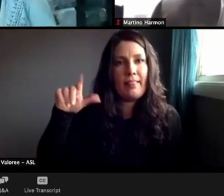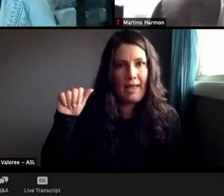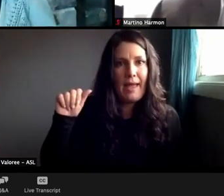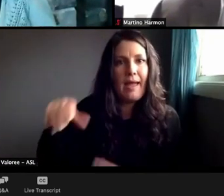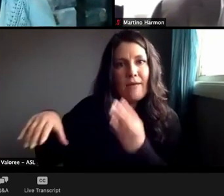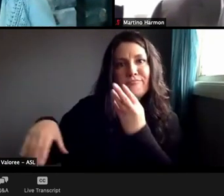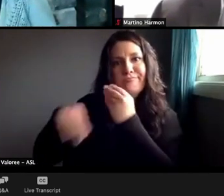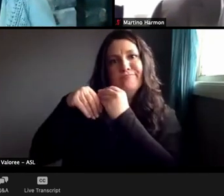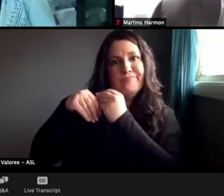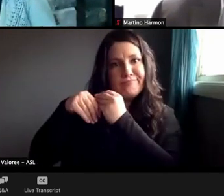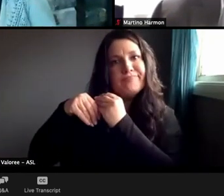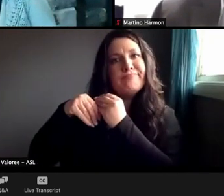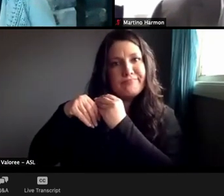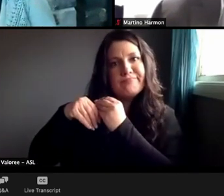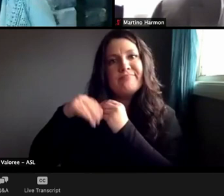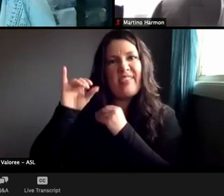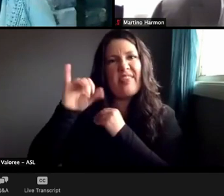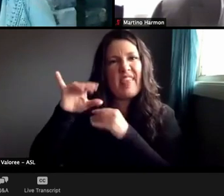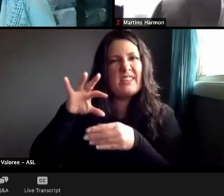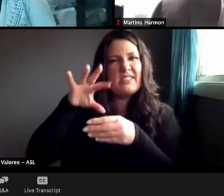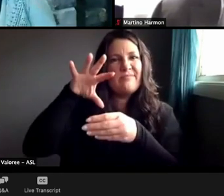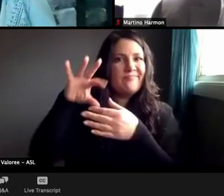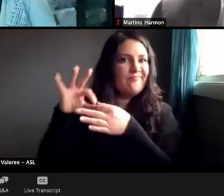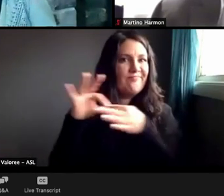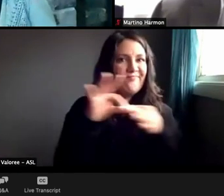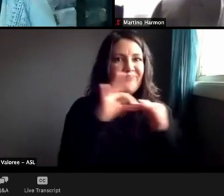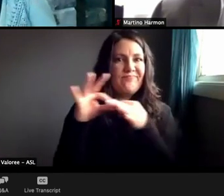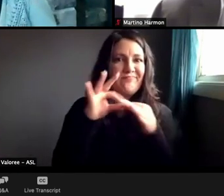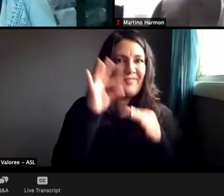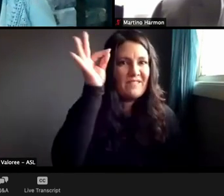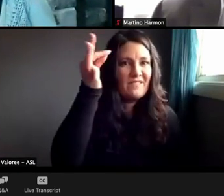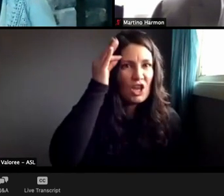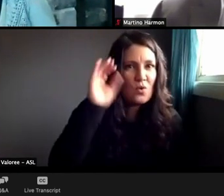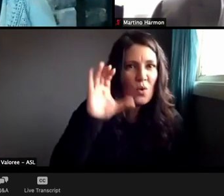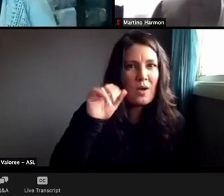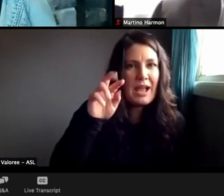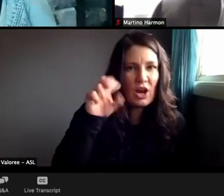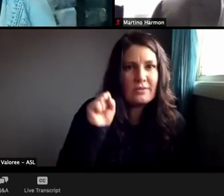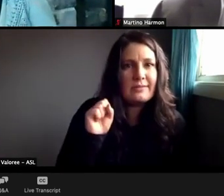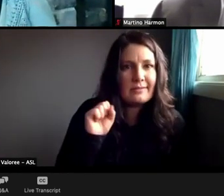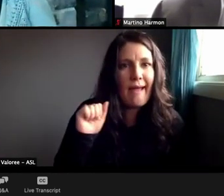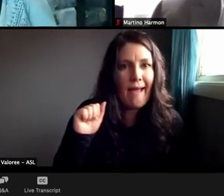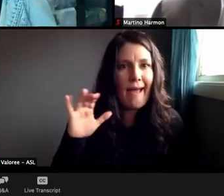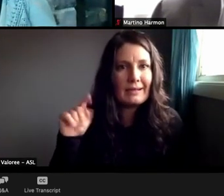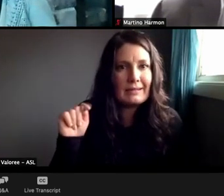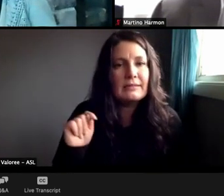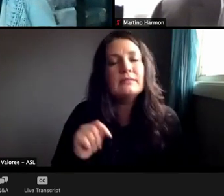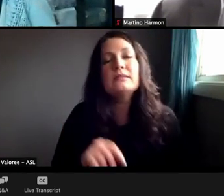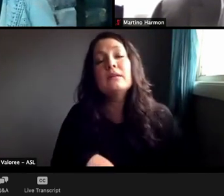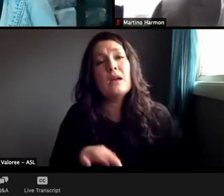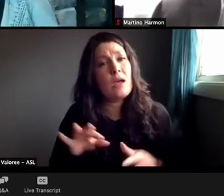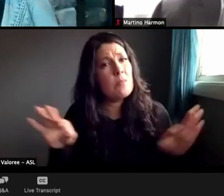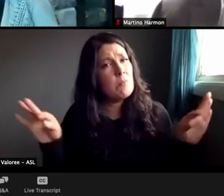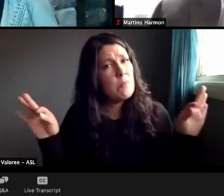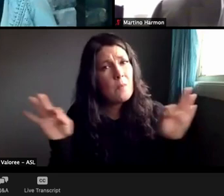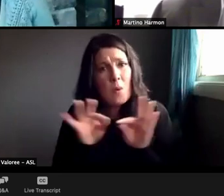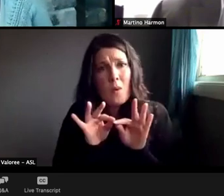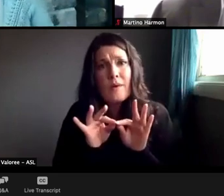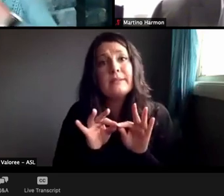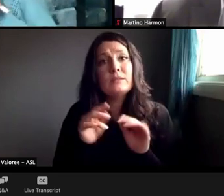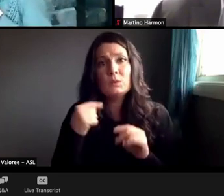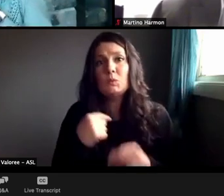was also part of the Federal CARES Act. It's really important to know that we continue to pay very close attention